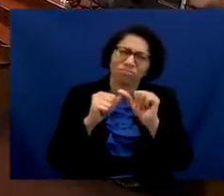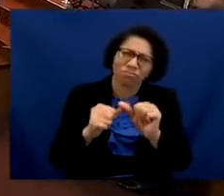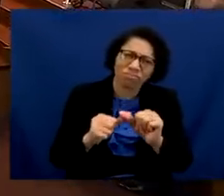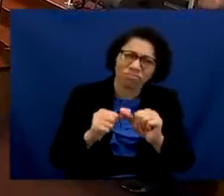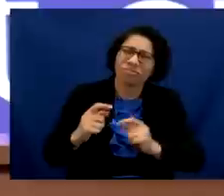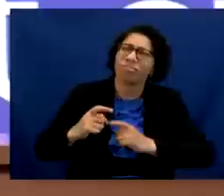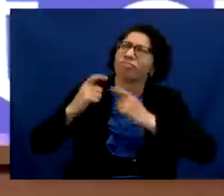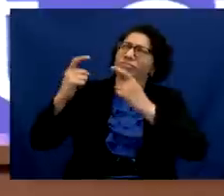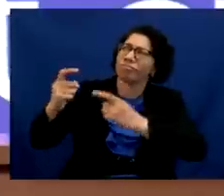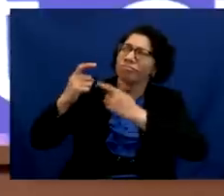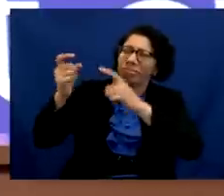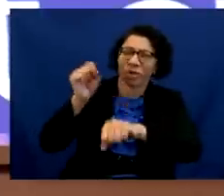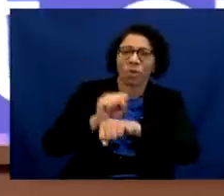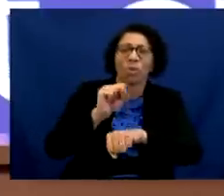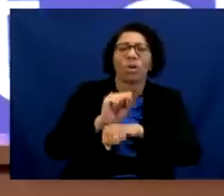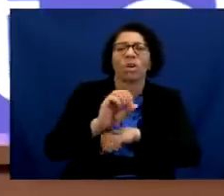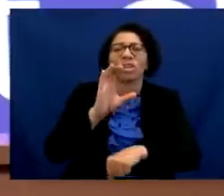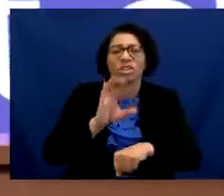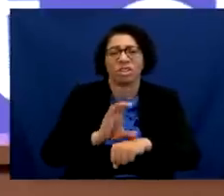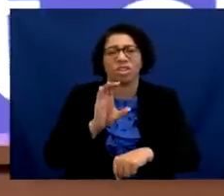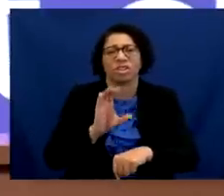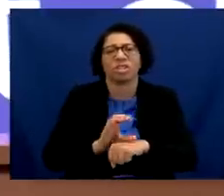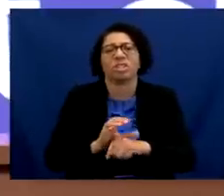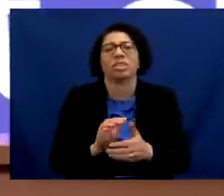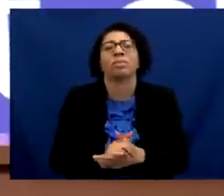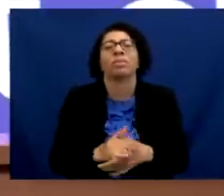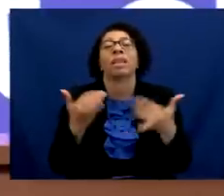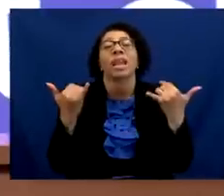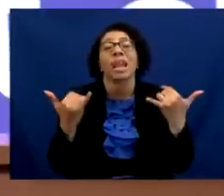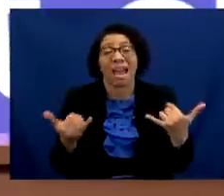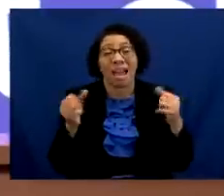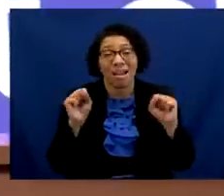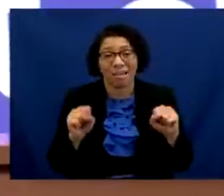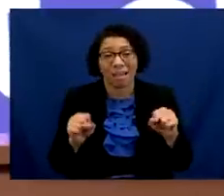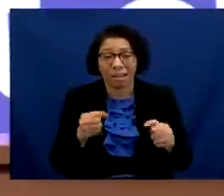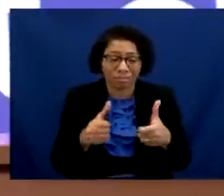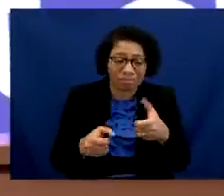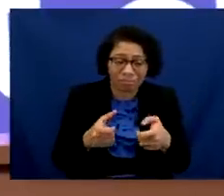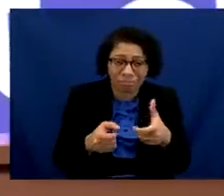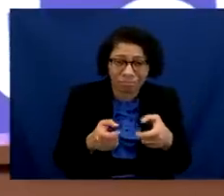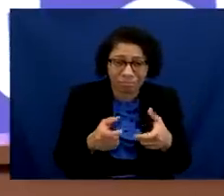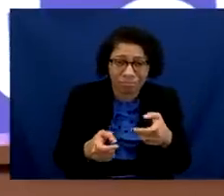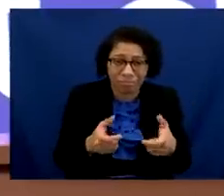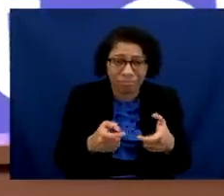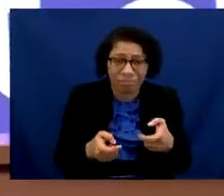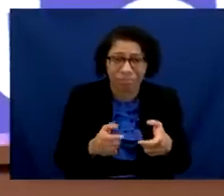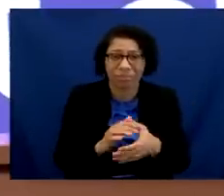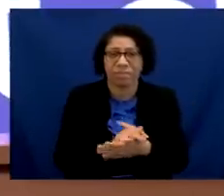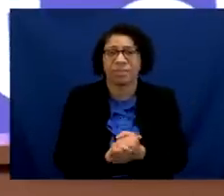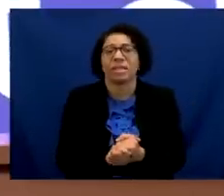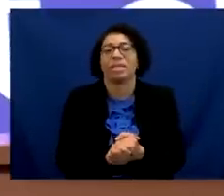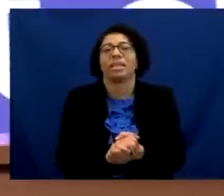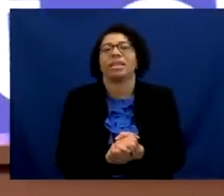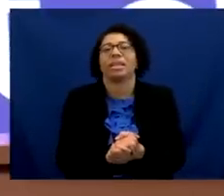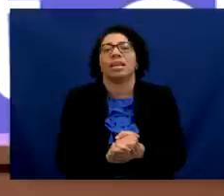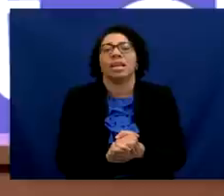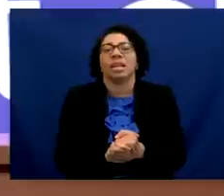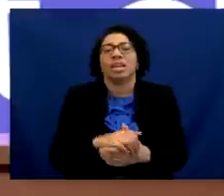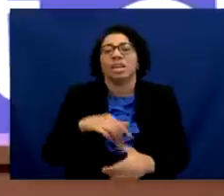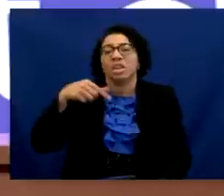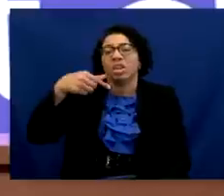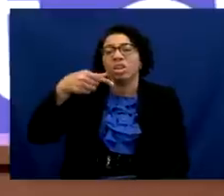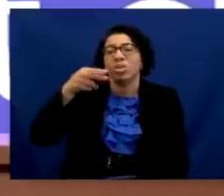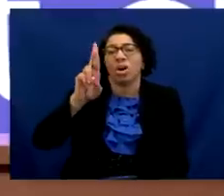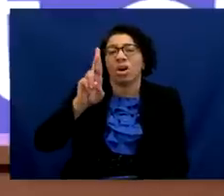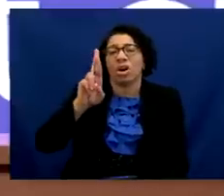Baptist Church. And so if you'll take out your devices, and if you'll use that QR code, or if you text to give, or however you give,